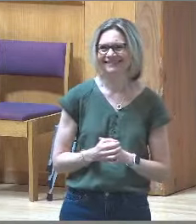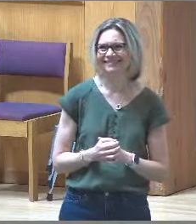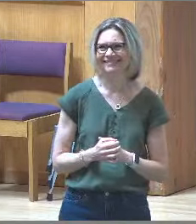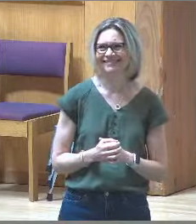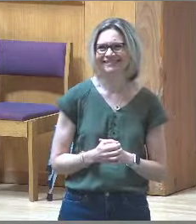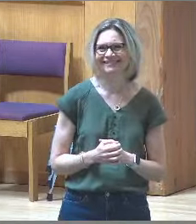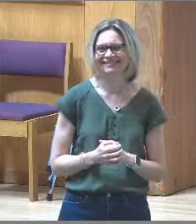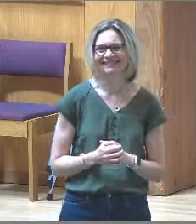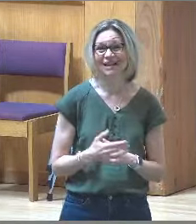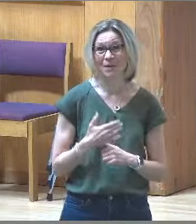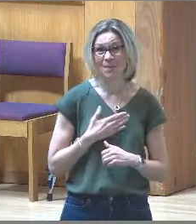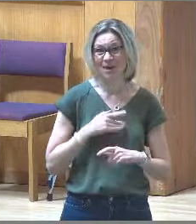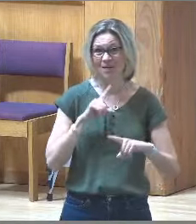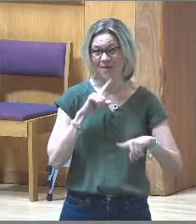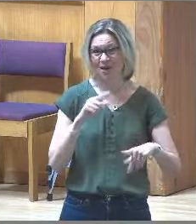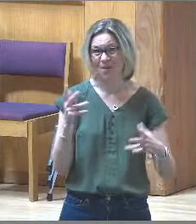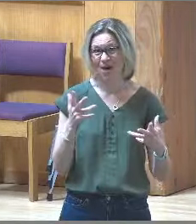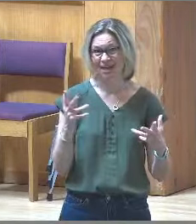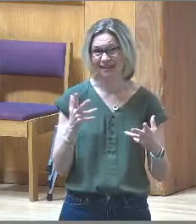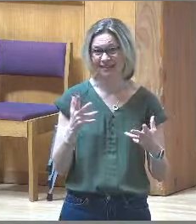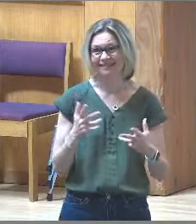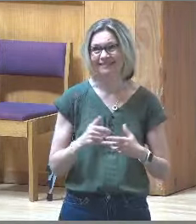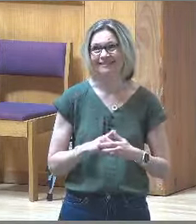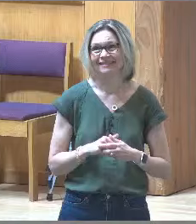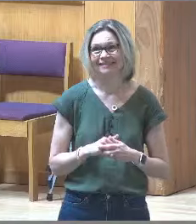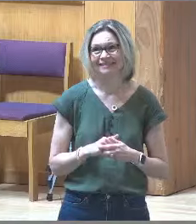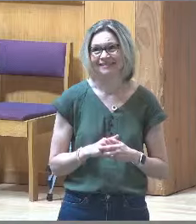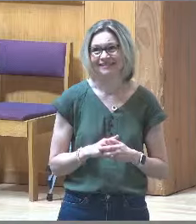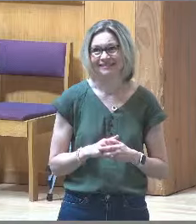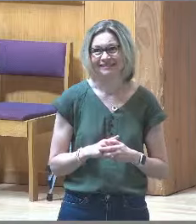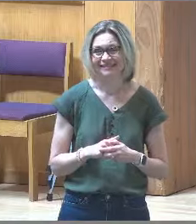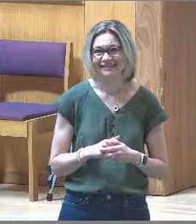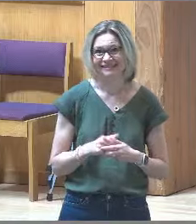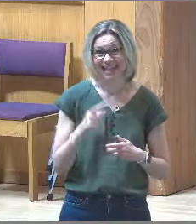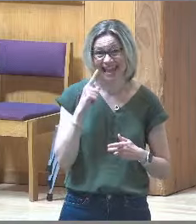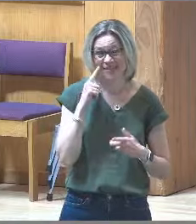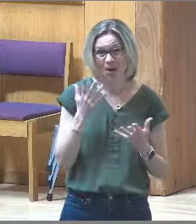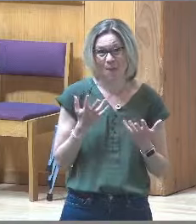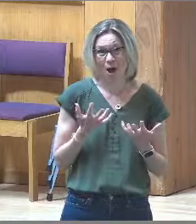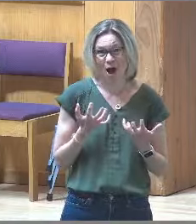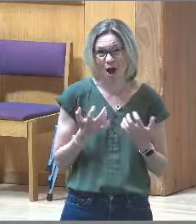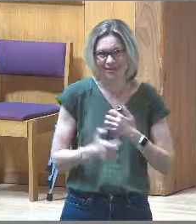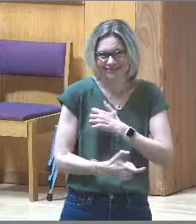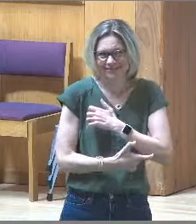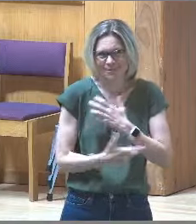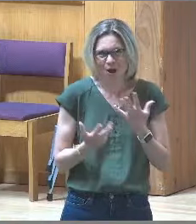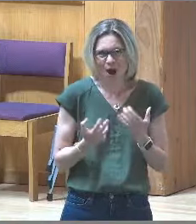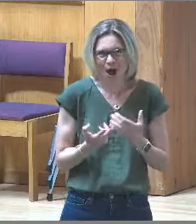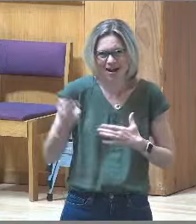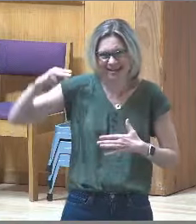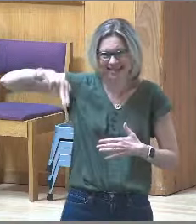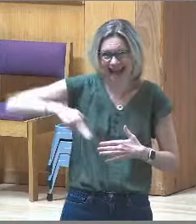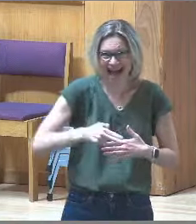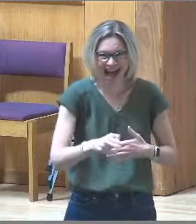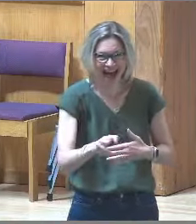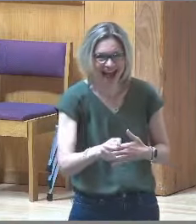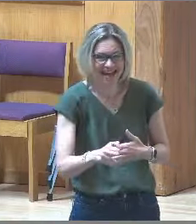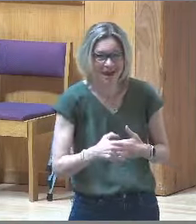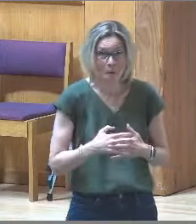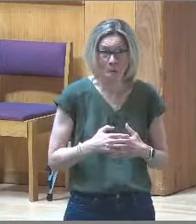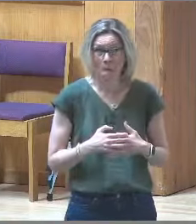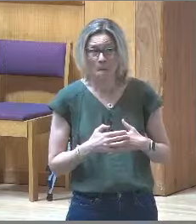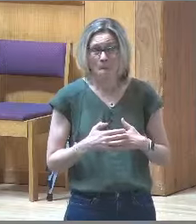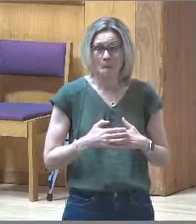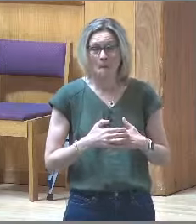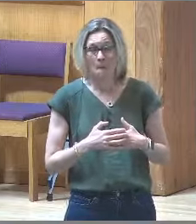And guess what I was saying inside me? You think I wanted to do it? I was tempted? I was tempted, but then